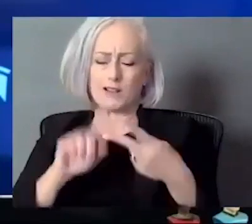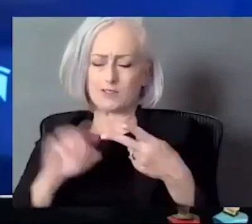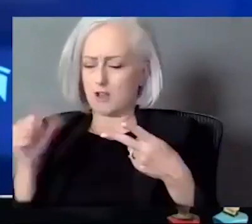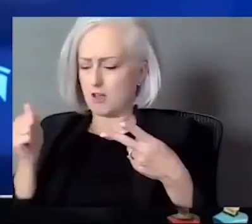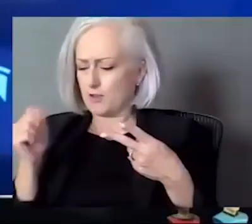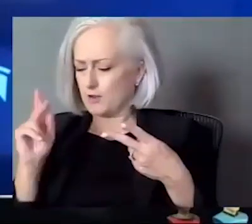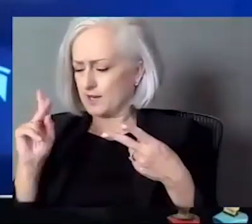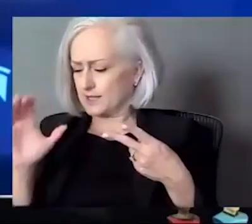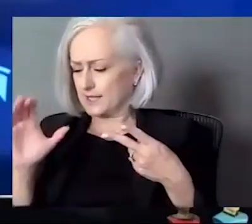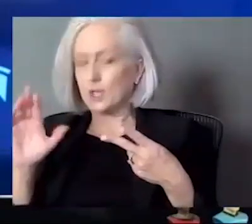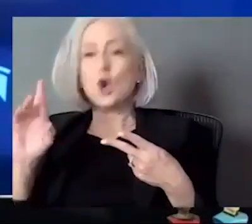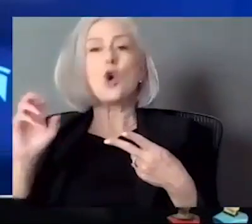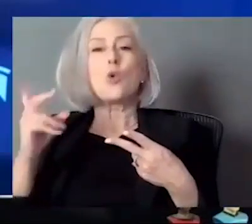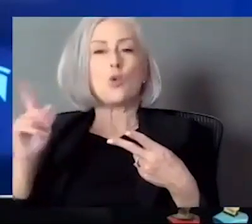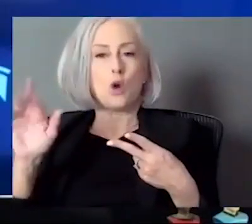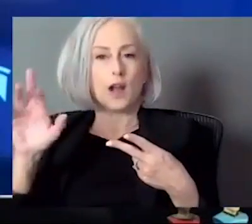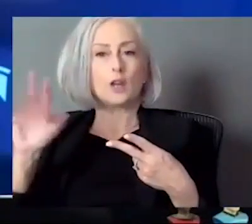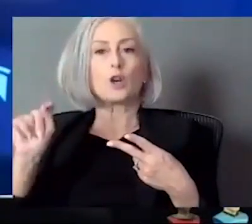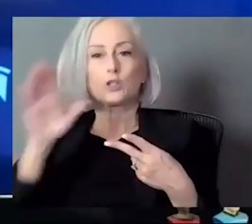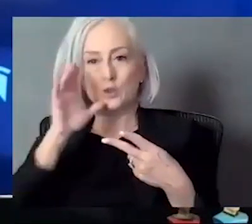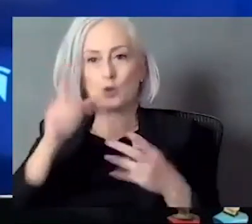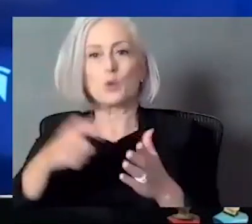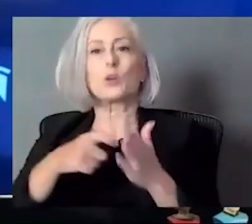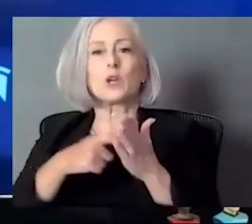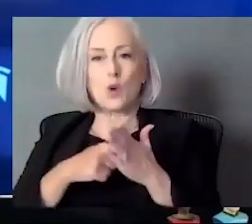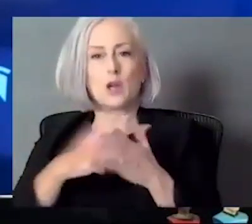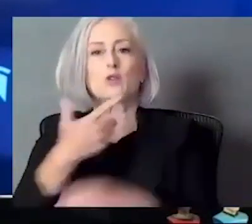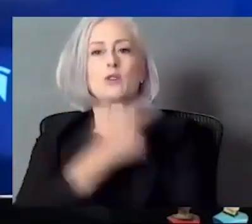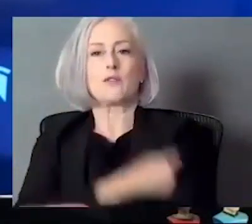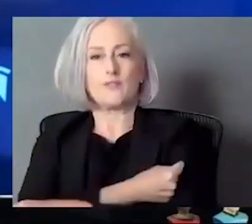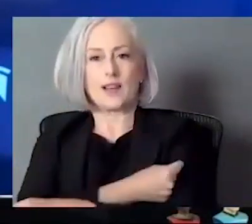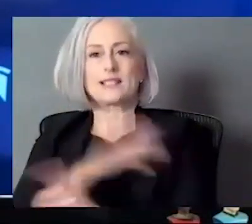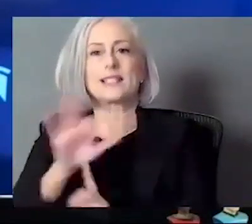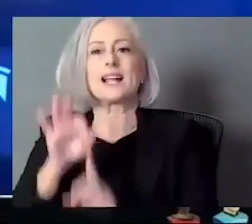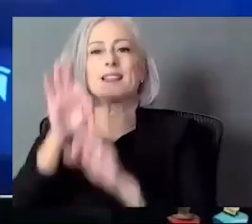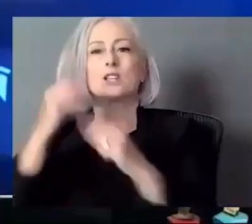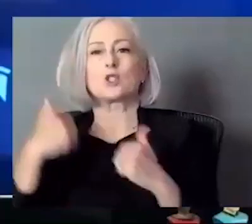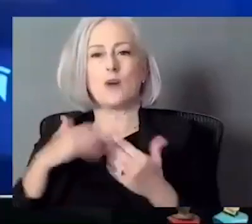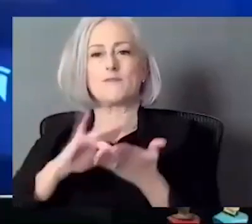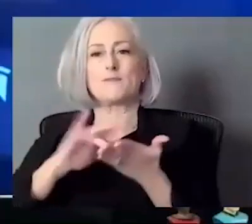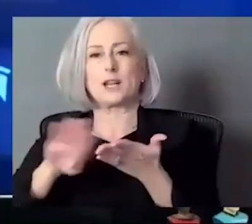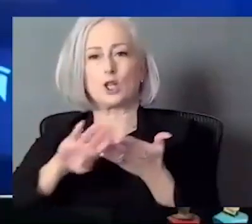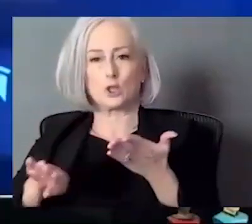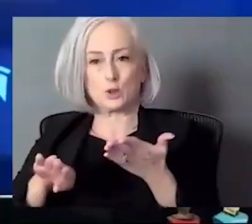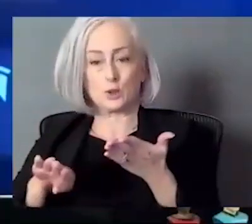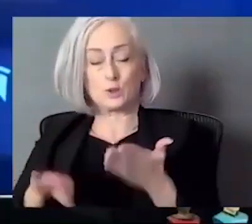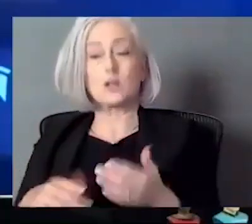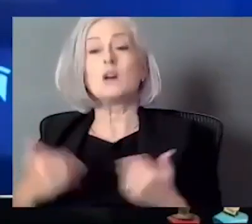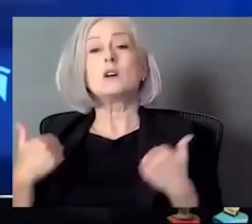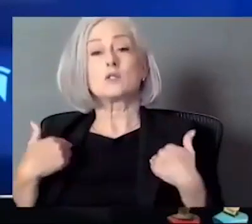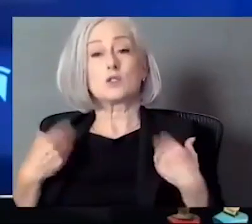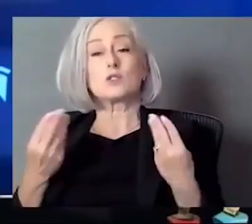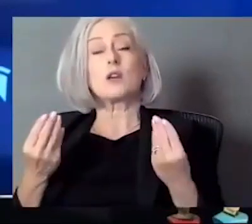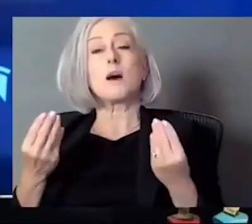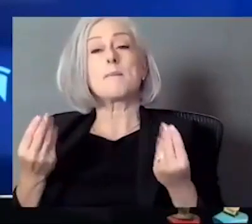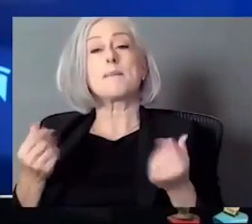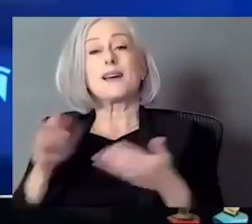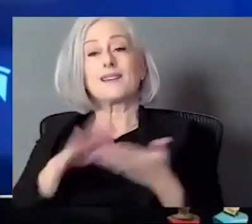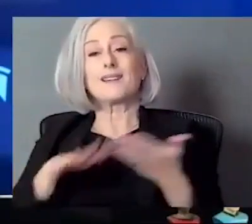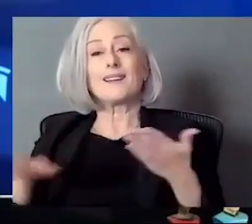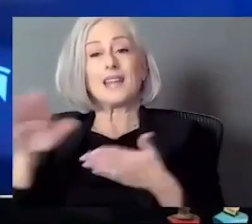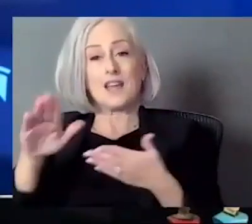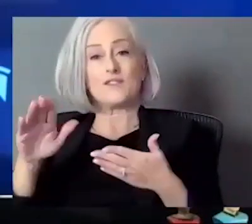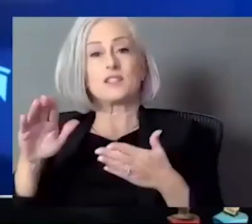going to require vaccination to come back on the campus unless you have a medical excuse. So there are campuses that are doing it in the Kansas City metropolitan area, my alma mater, and also